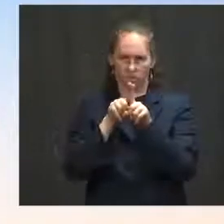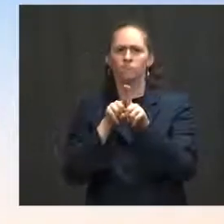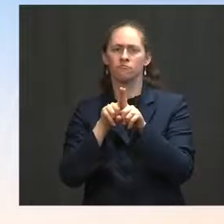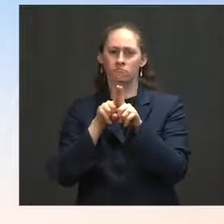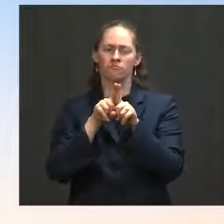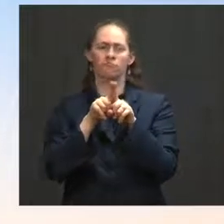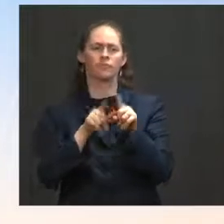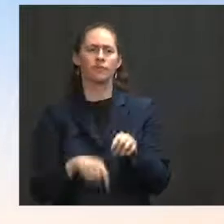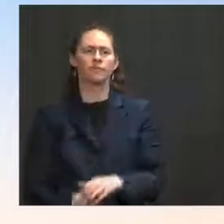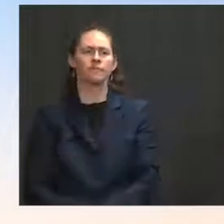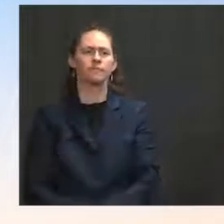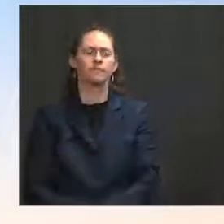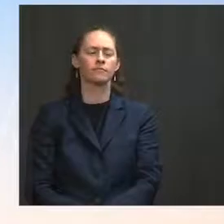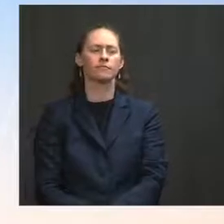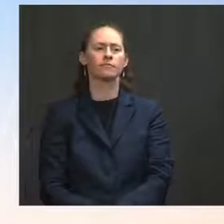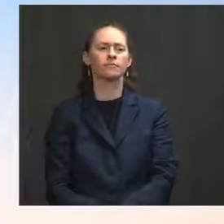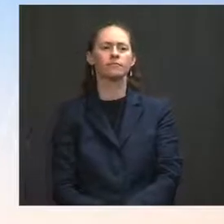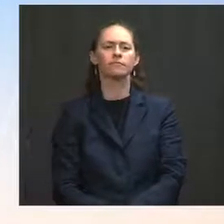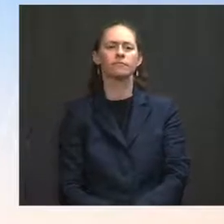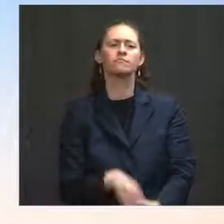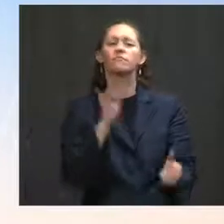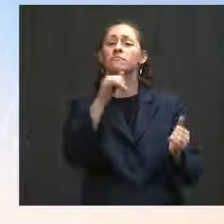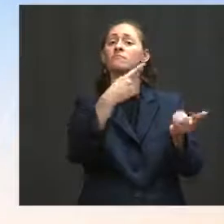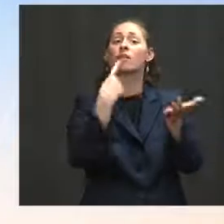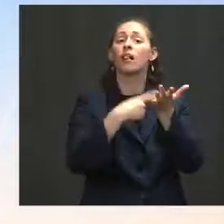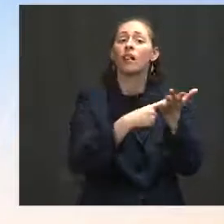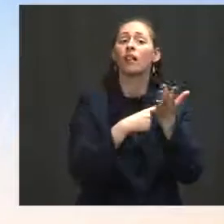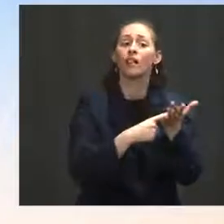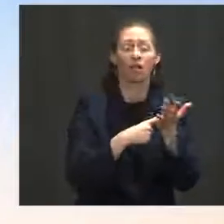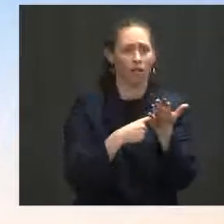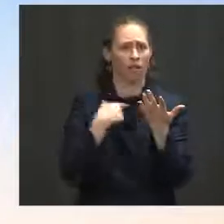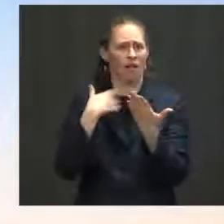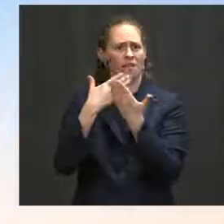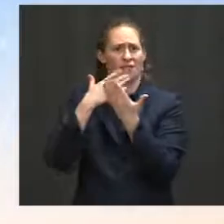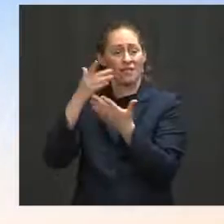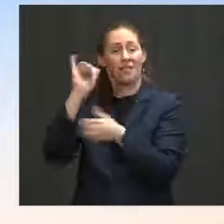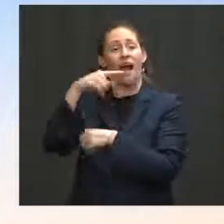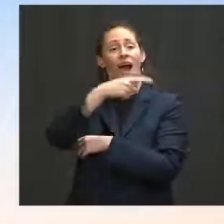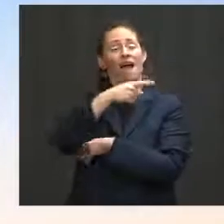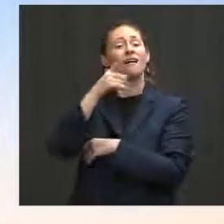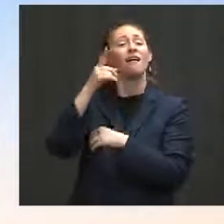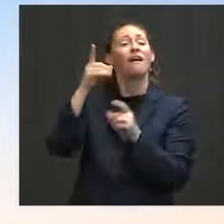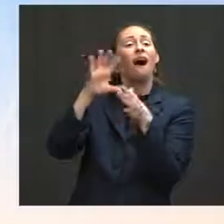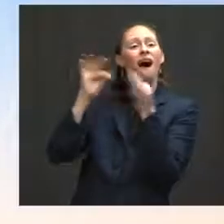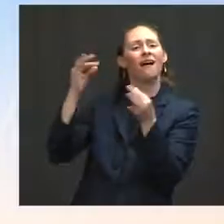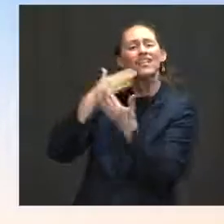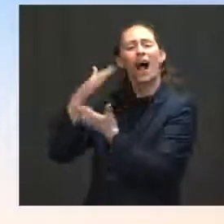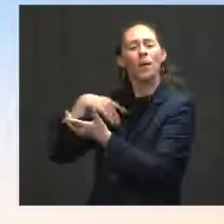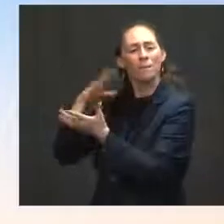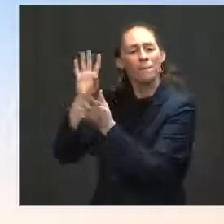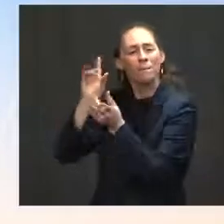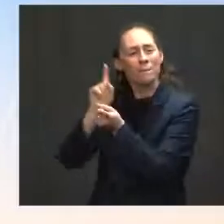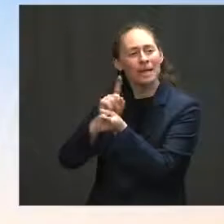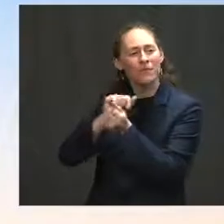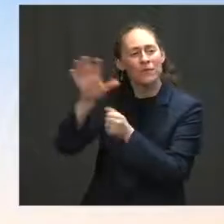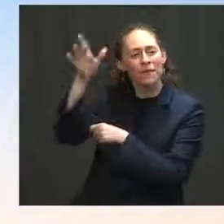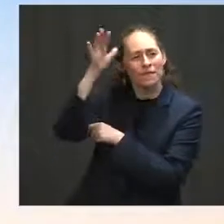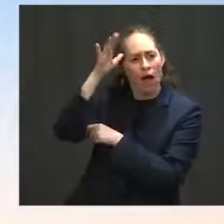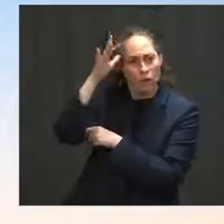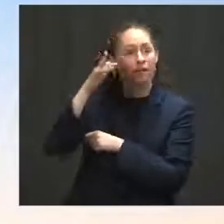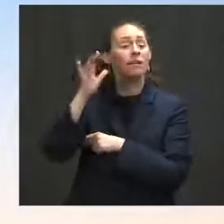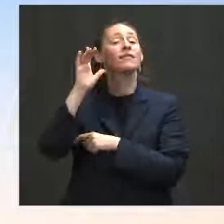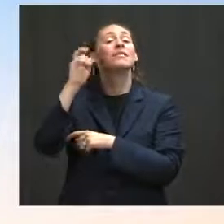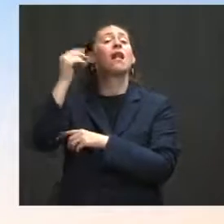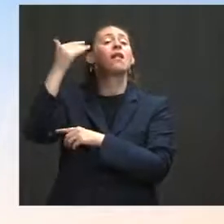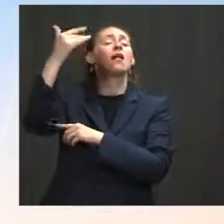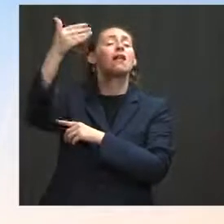executive thanked the first son for the opportunity to meet his father. And also in 2015, as vice president, the president hosted at the Naval